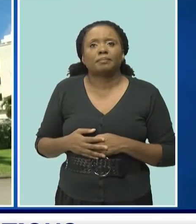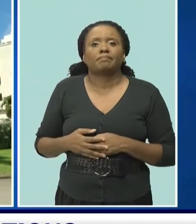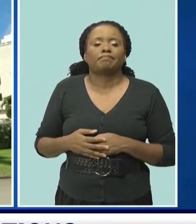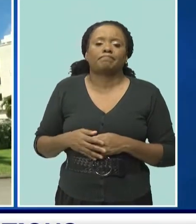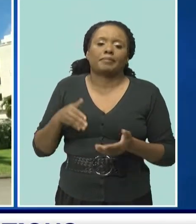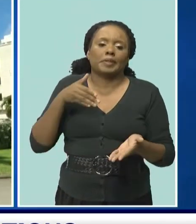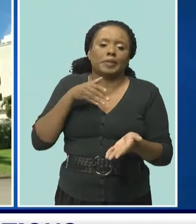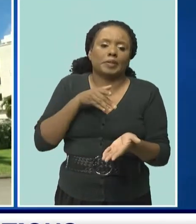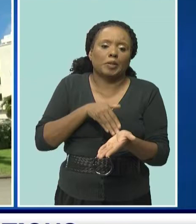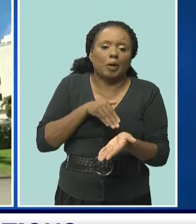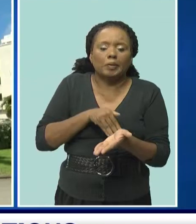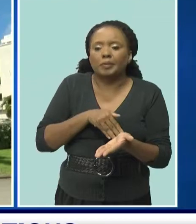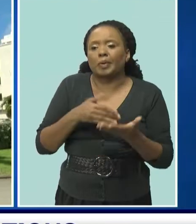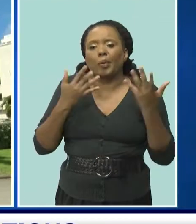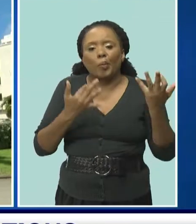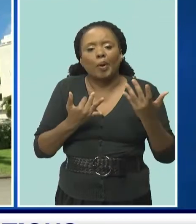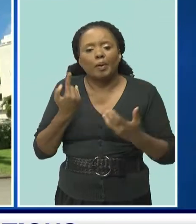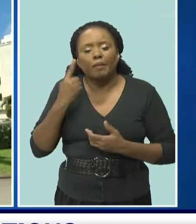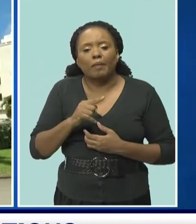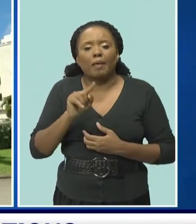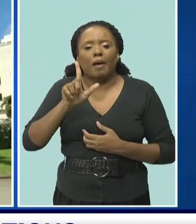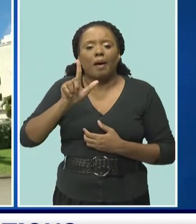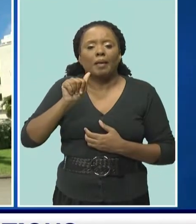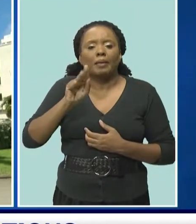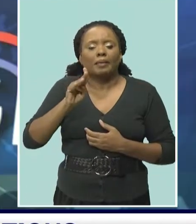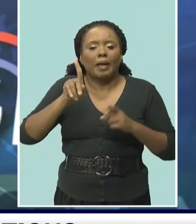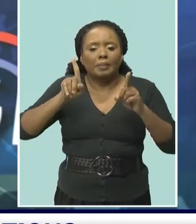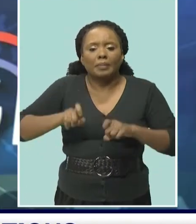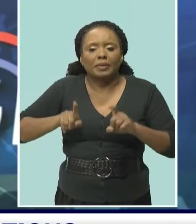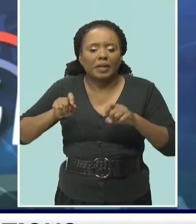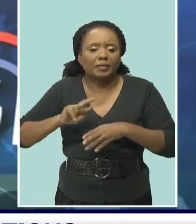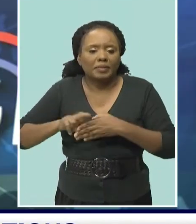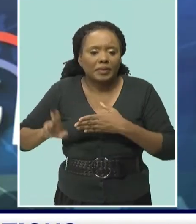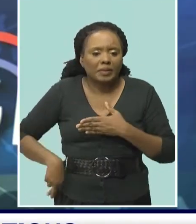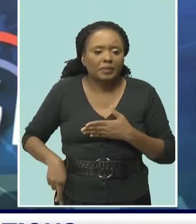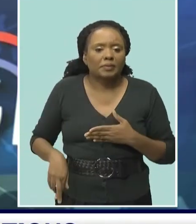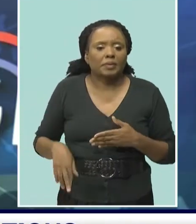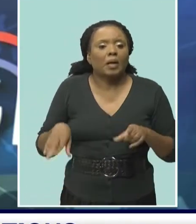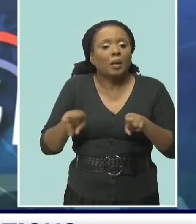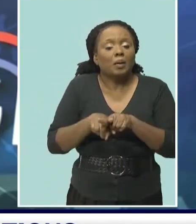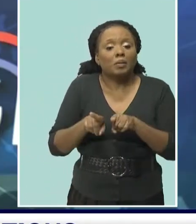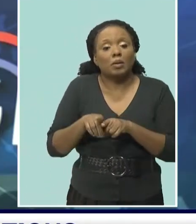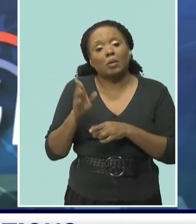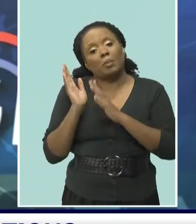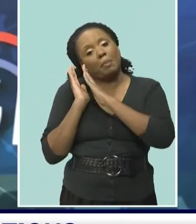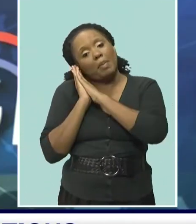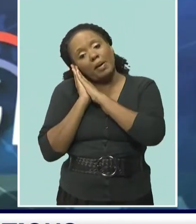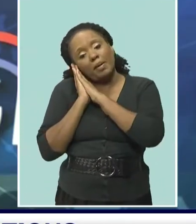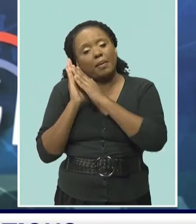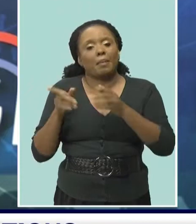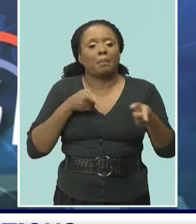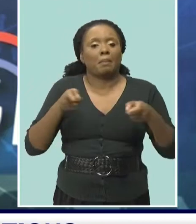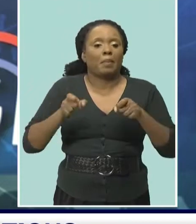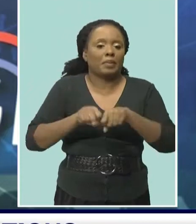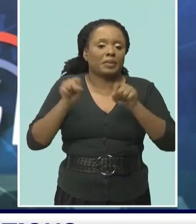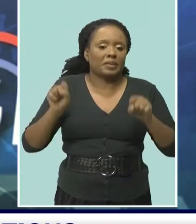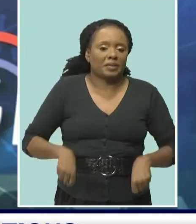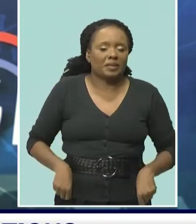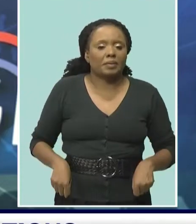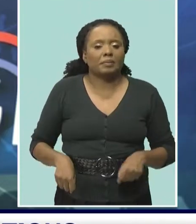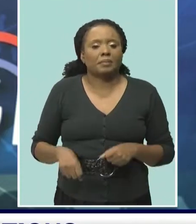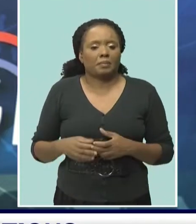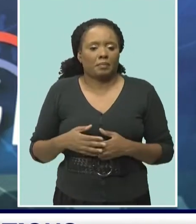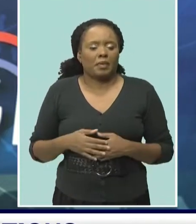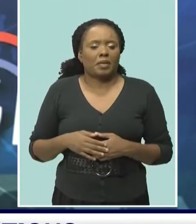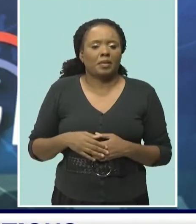Brown described the implementation of a bed management system which improved the efficiency of patients being admitted and discharged from